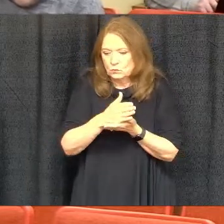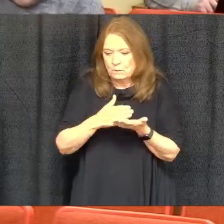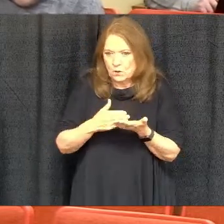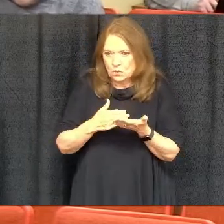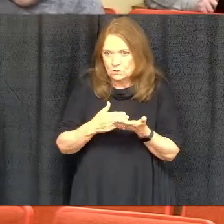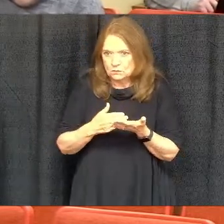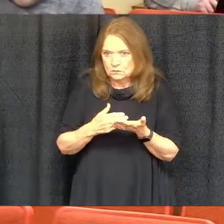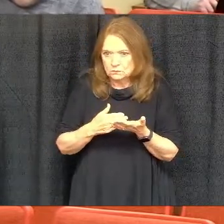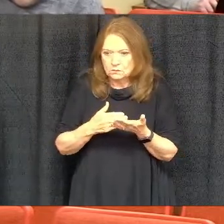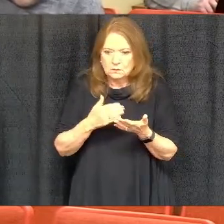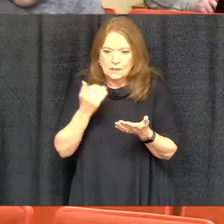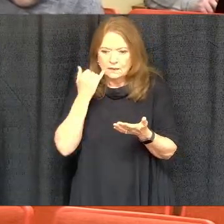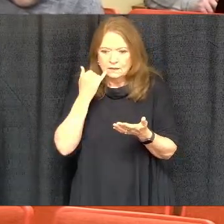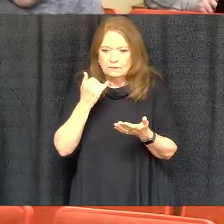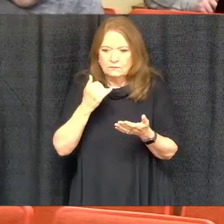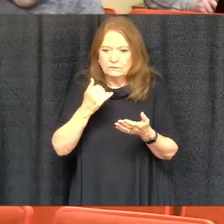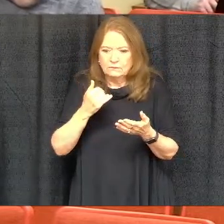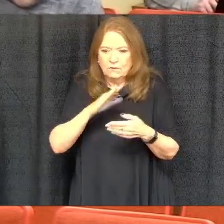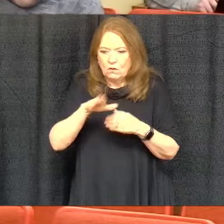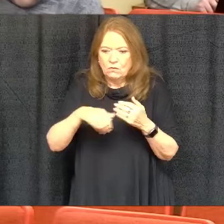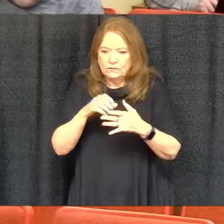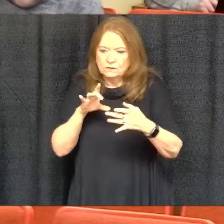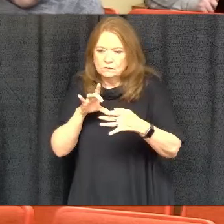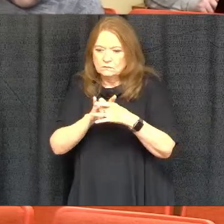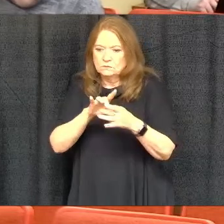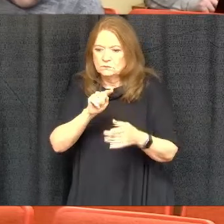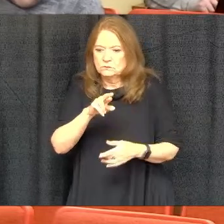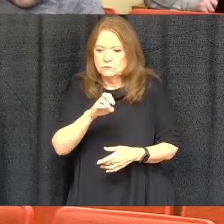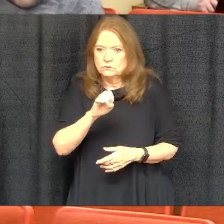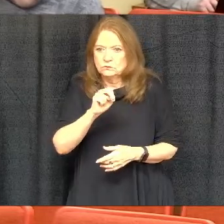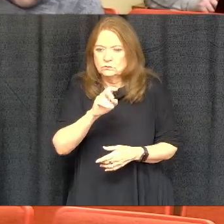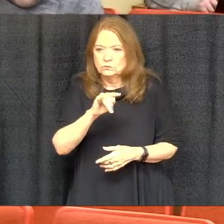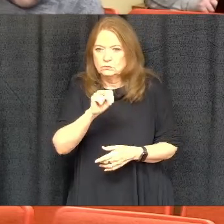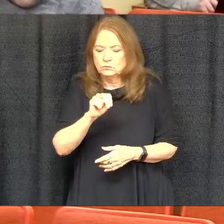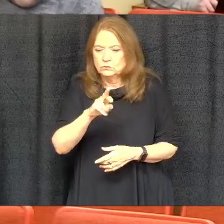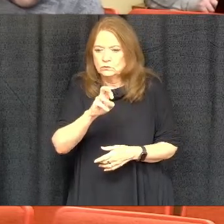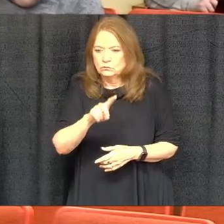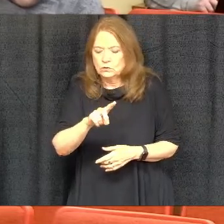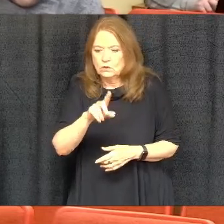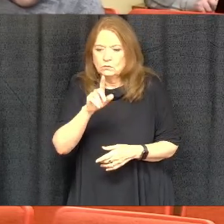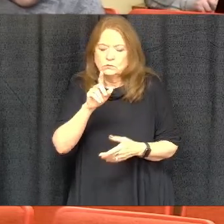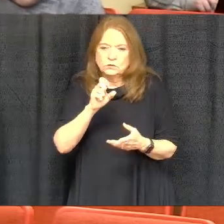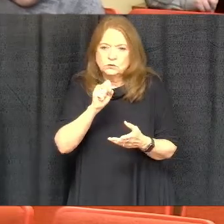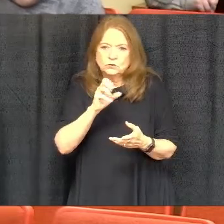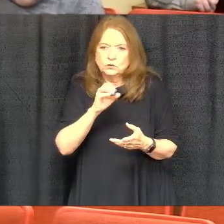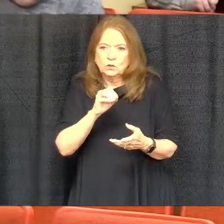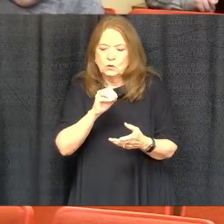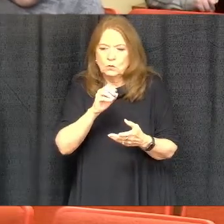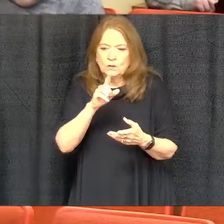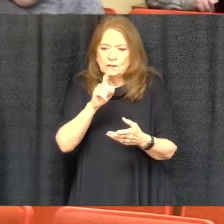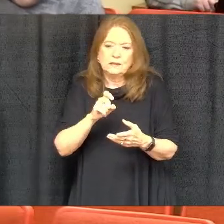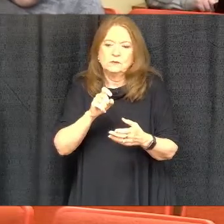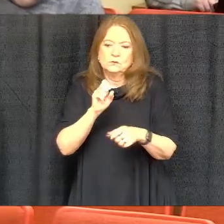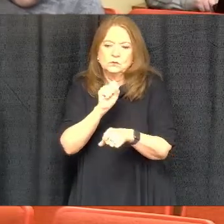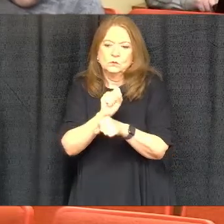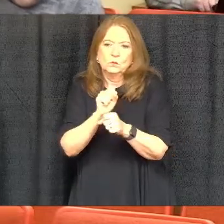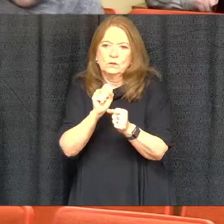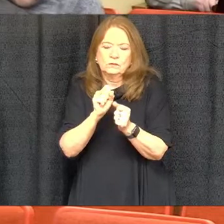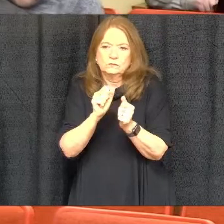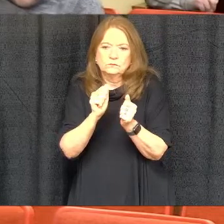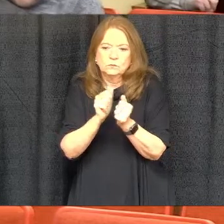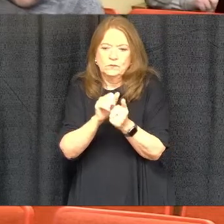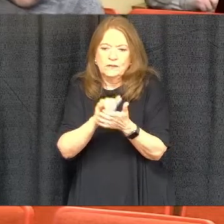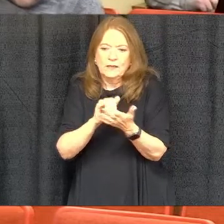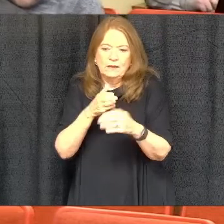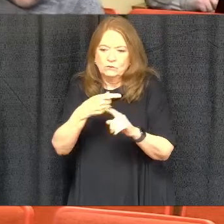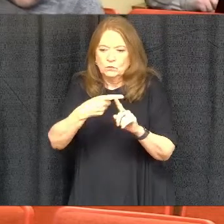never built, all this goes to Trenton Road. And we said this needs to operate with both sides going out to Wilmer Rudolph and Trenton Road. After a month of working with